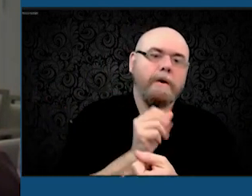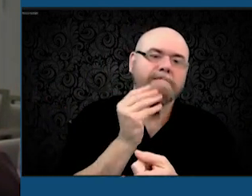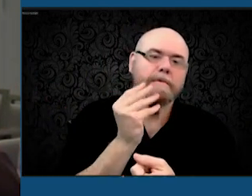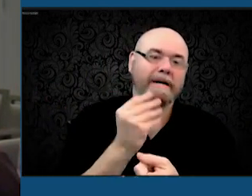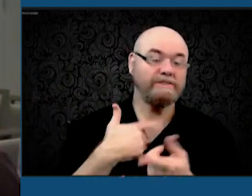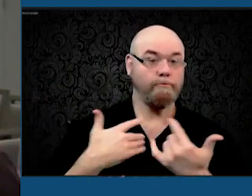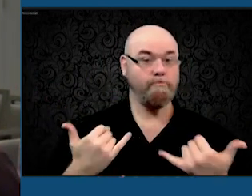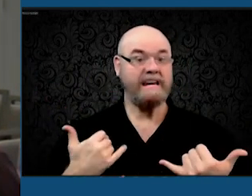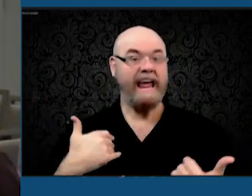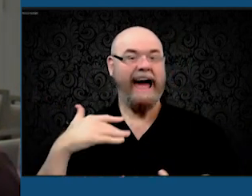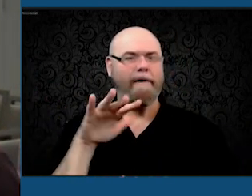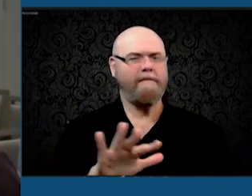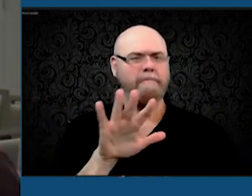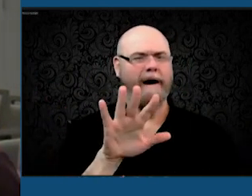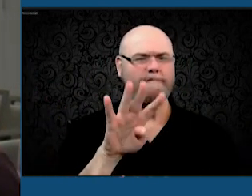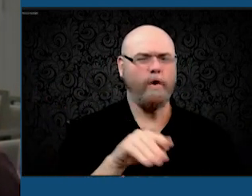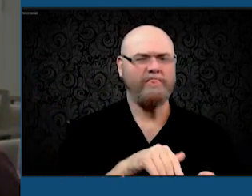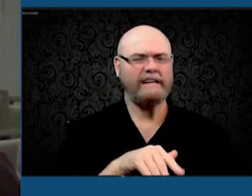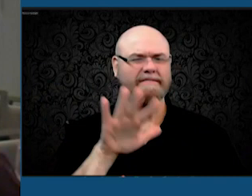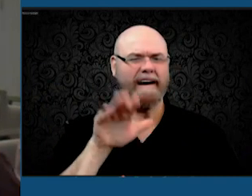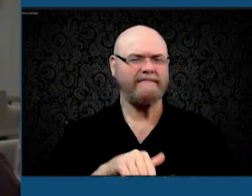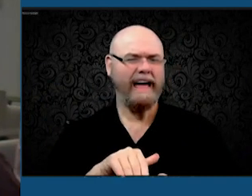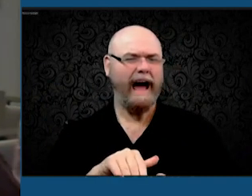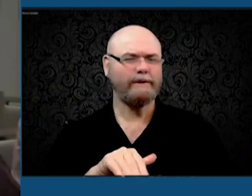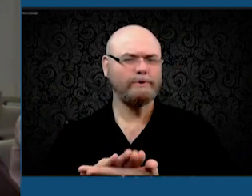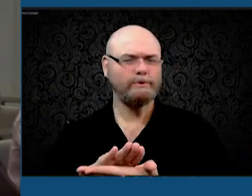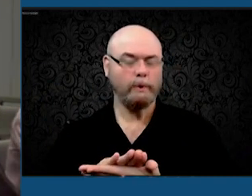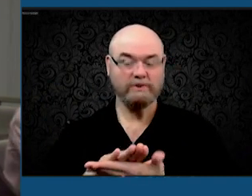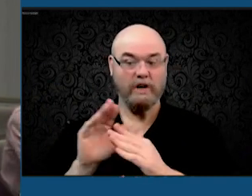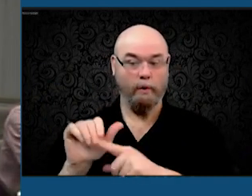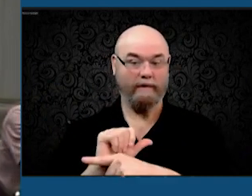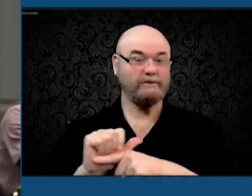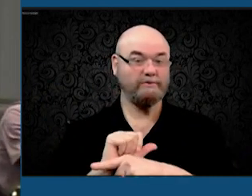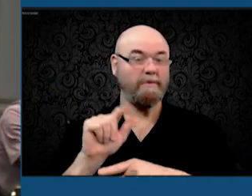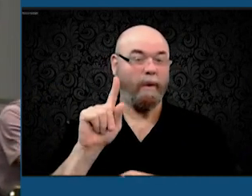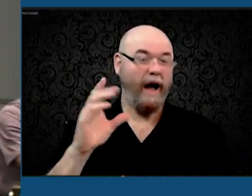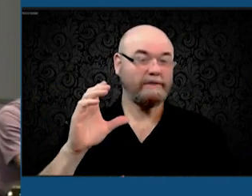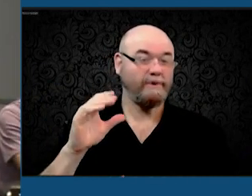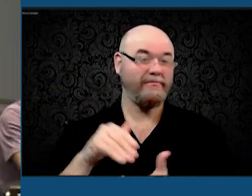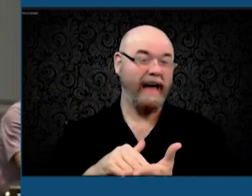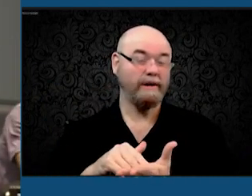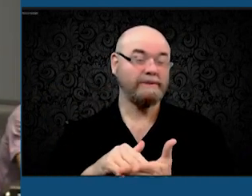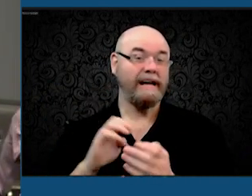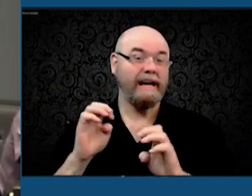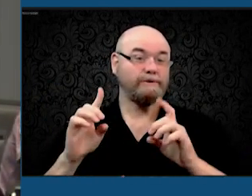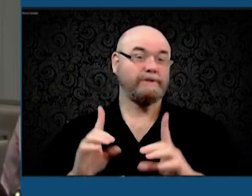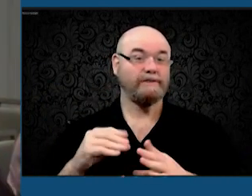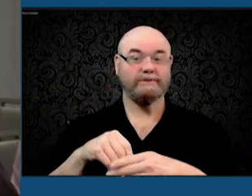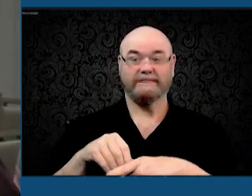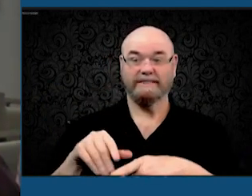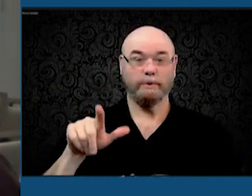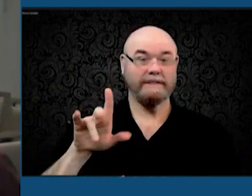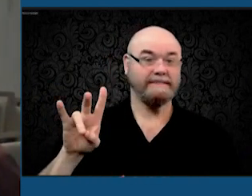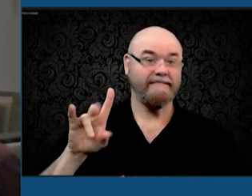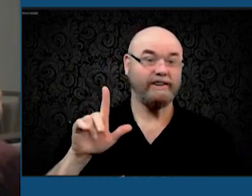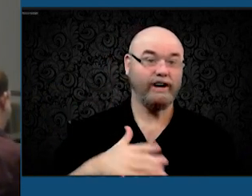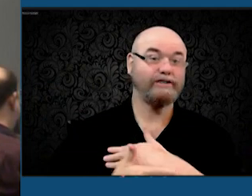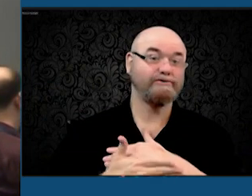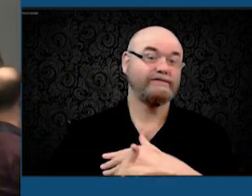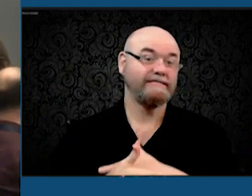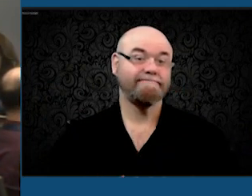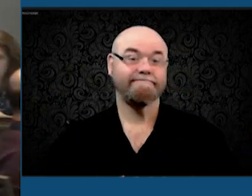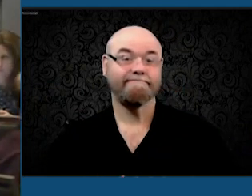to 5,000 schools. We've trained about 120,000 educators, over 4 million students in 27 countries. And